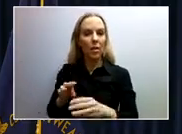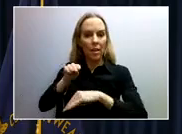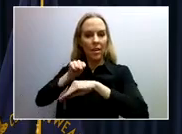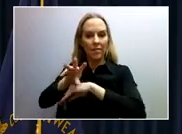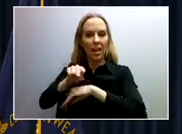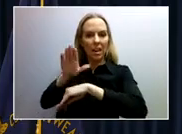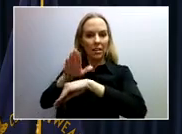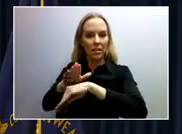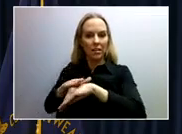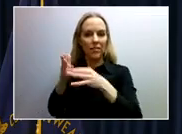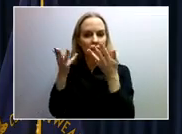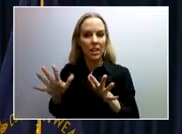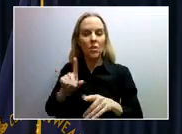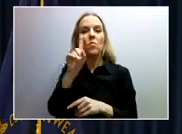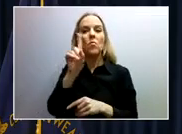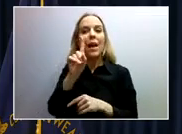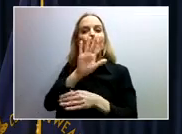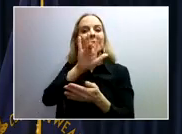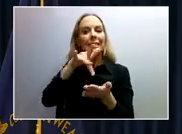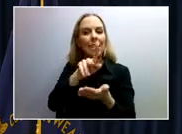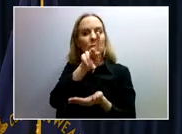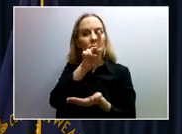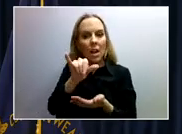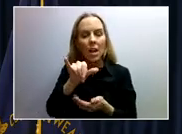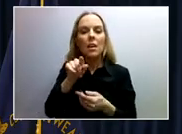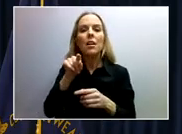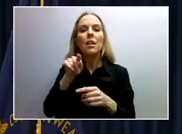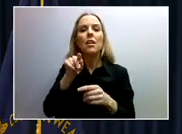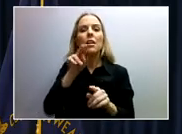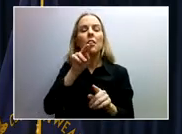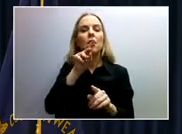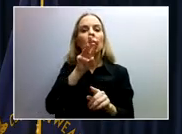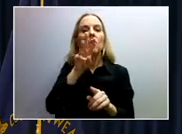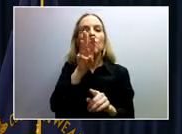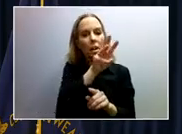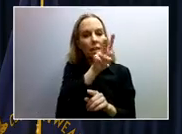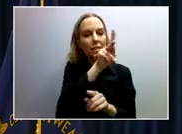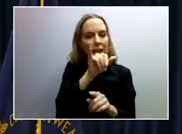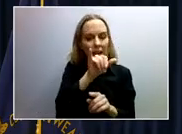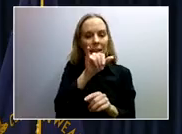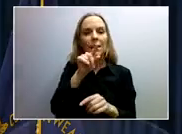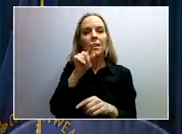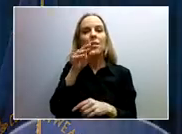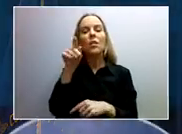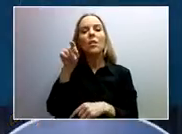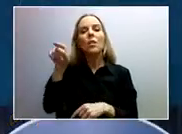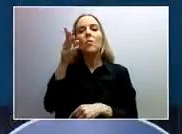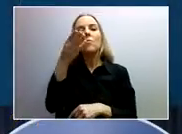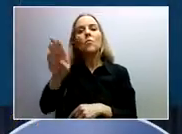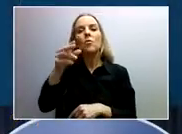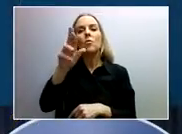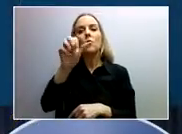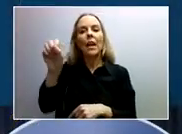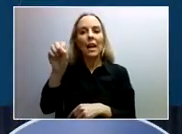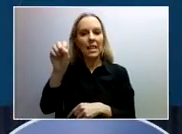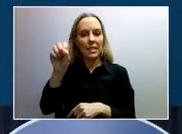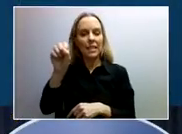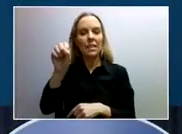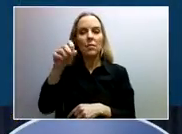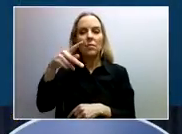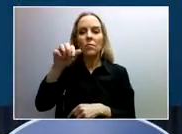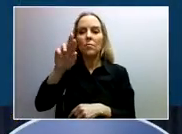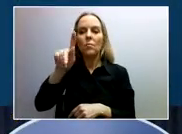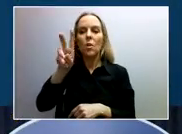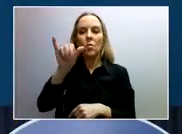central Kentucky, north of the western Kentucky and Bluegrass Parkways, where 1 to 4 inches of snow can be expected.